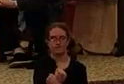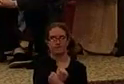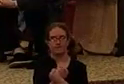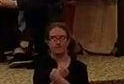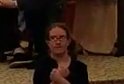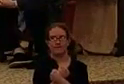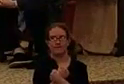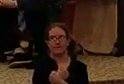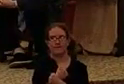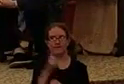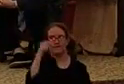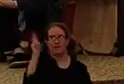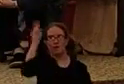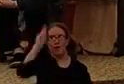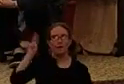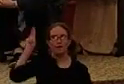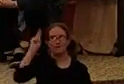Say uncle!